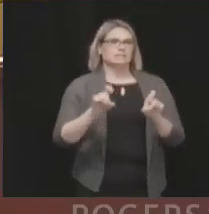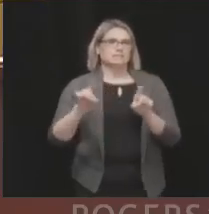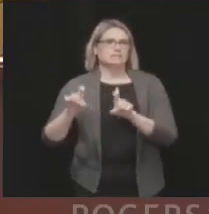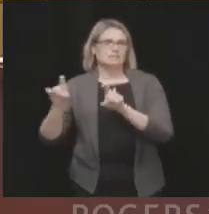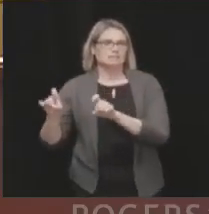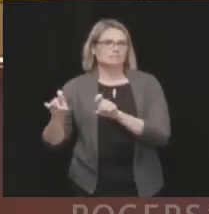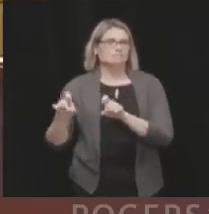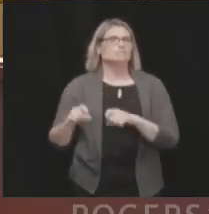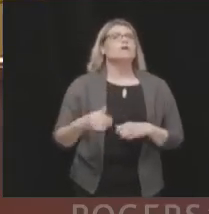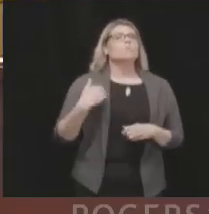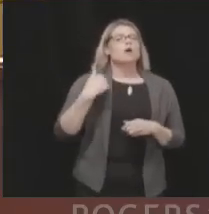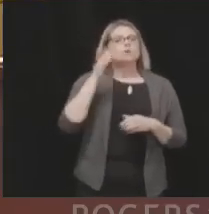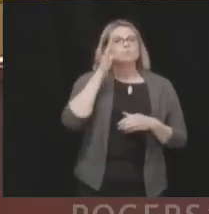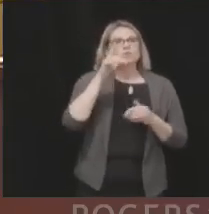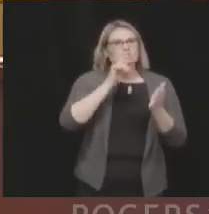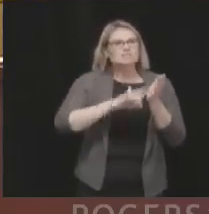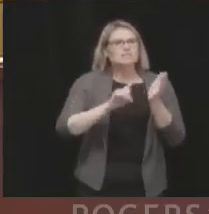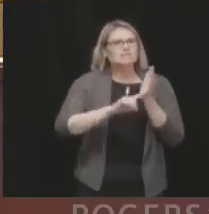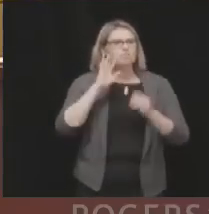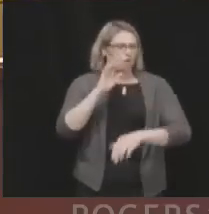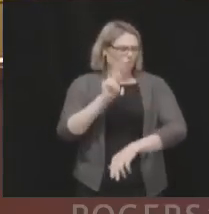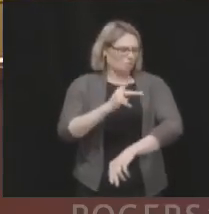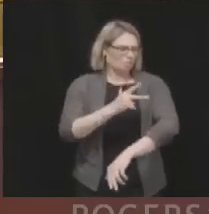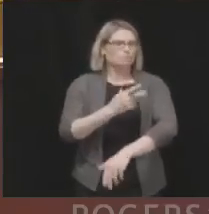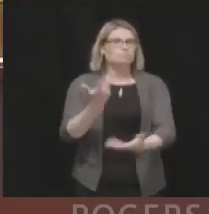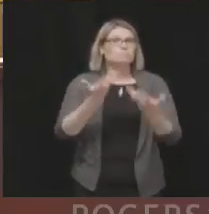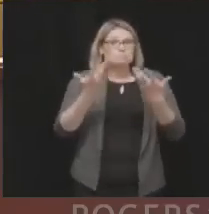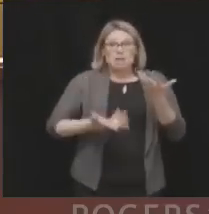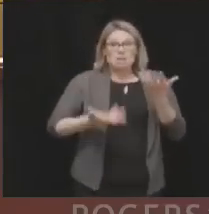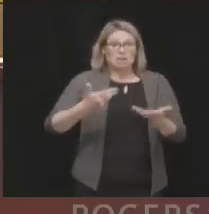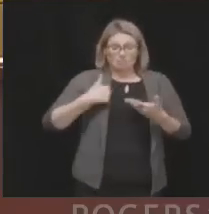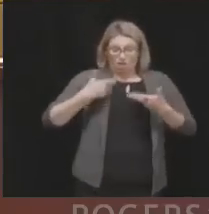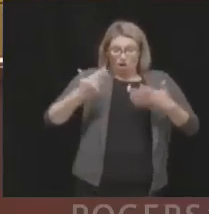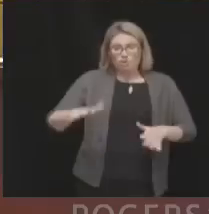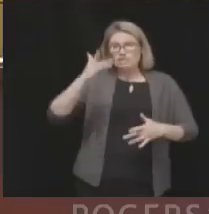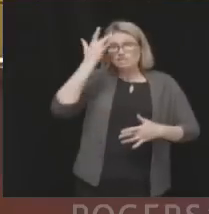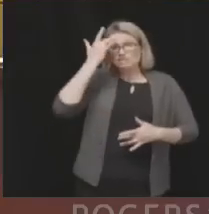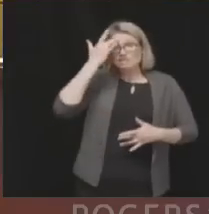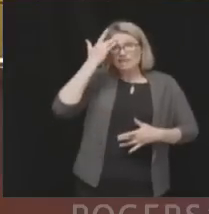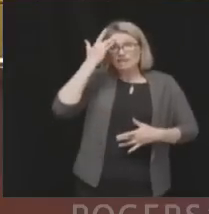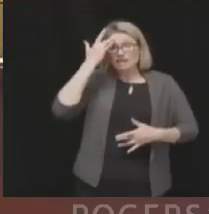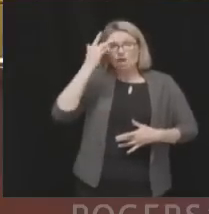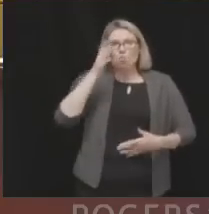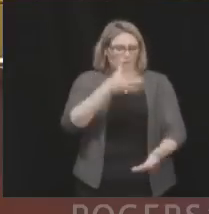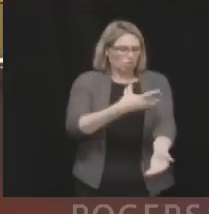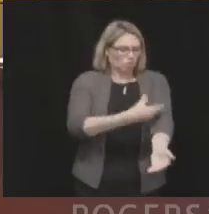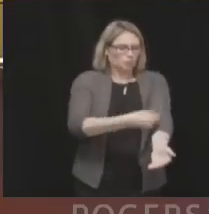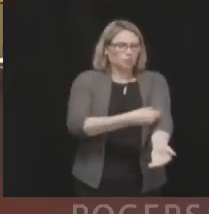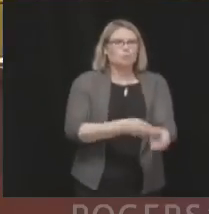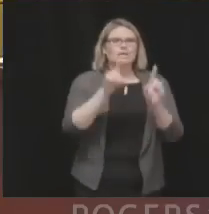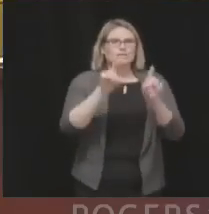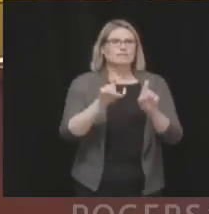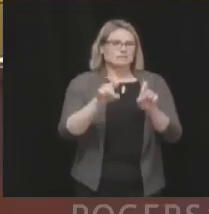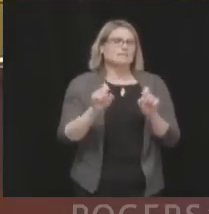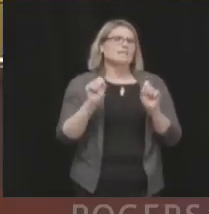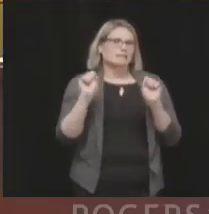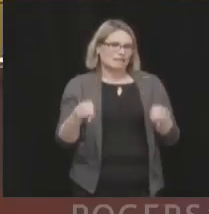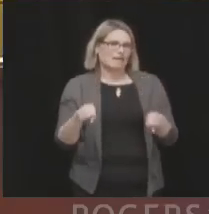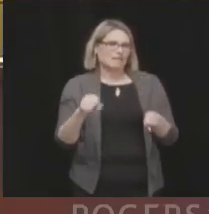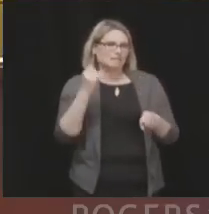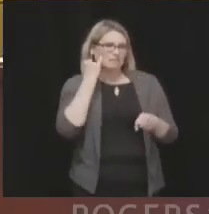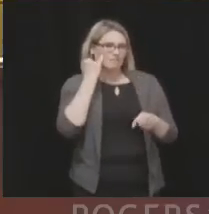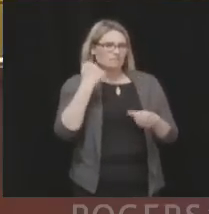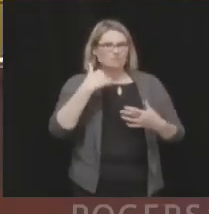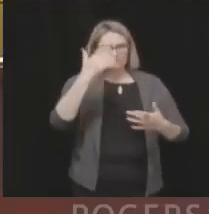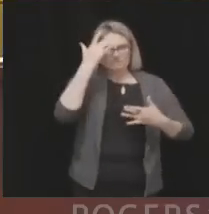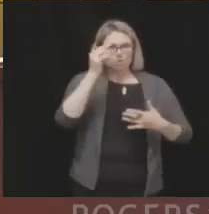Russell, I've spoken to many people in rural New Brunswick who've avoided testing due to travel requirements, but I understand that Horizon Health has